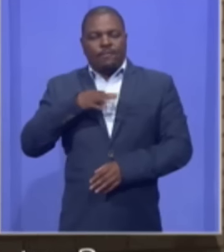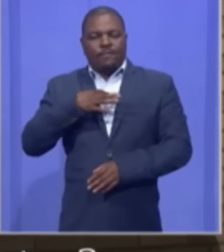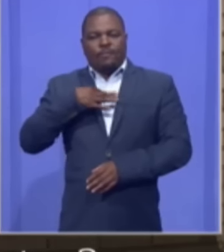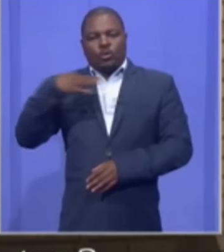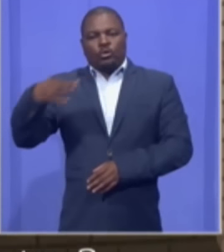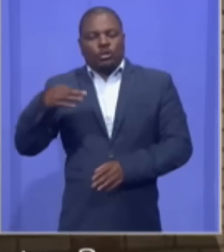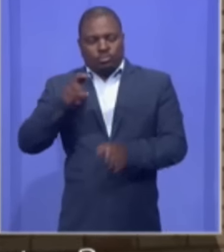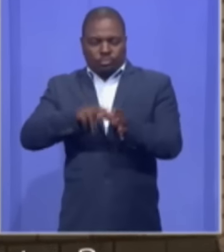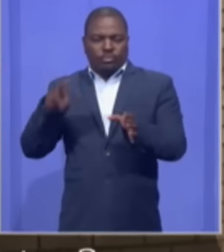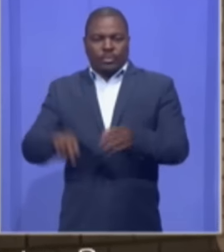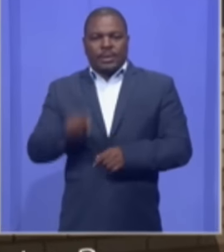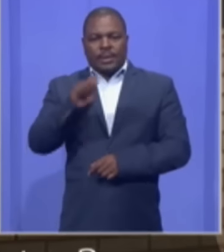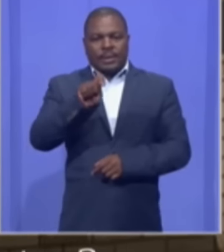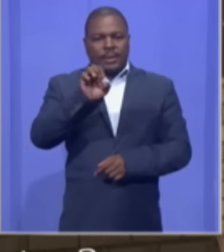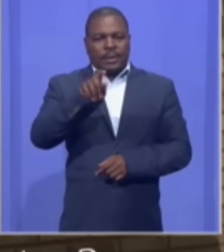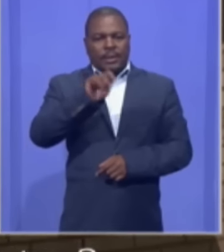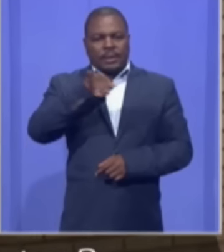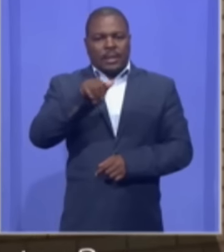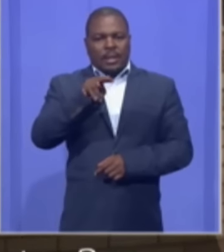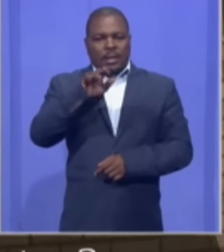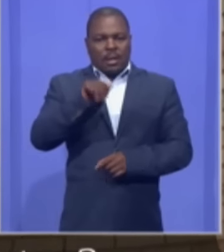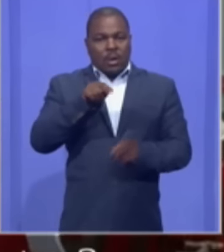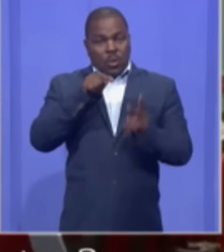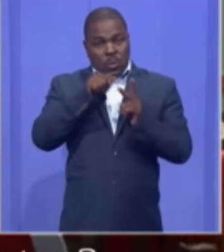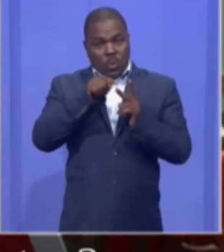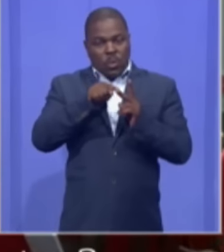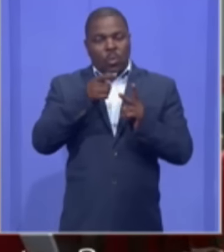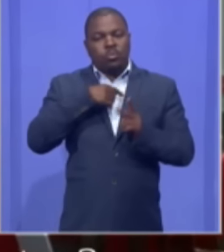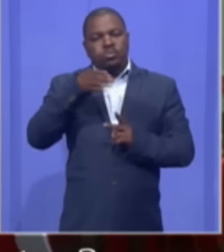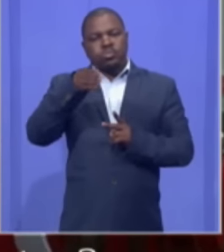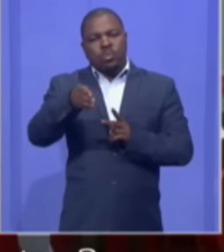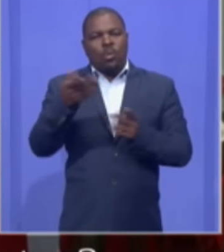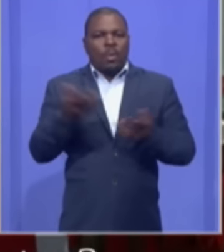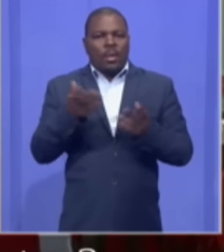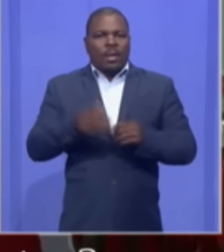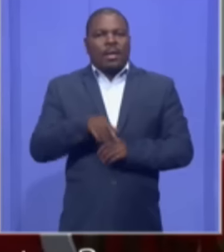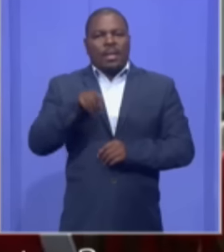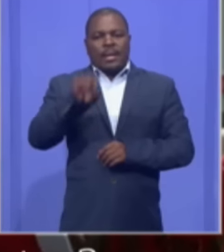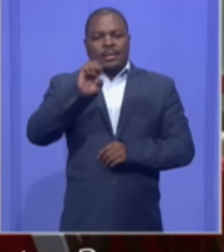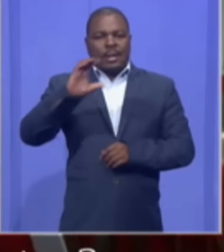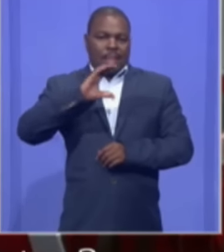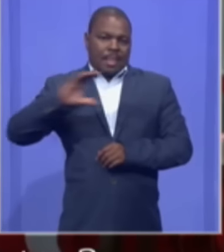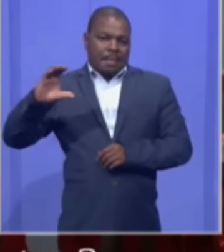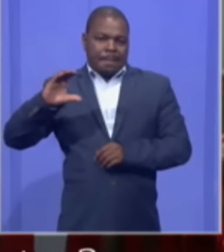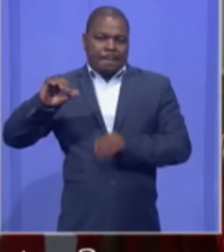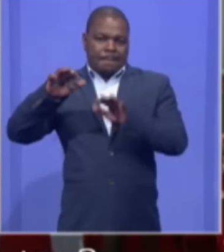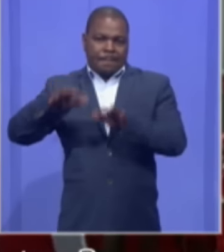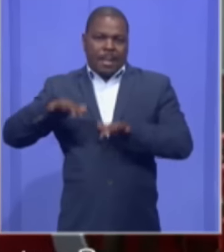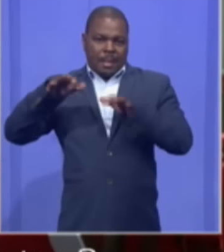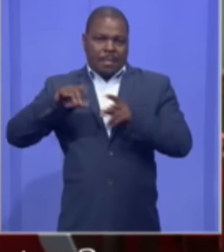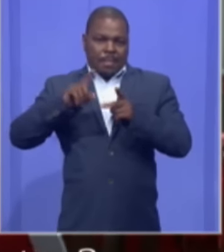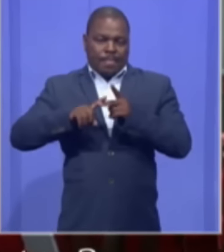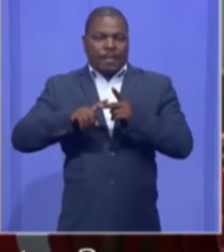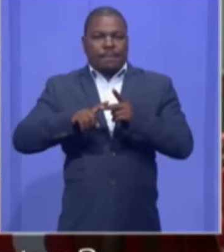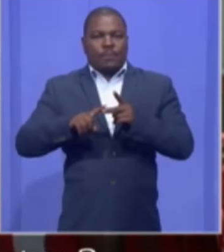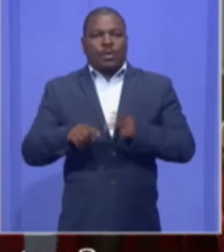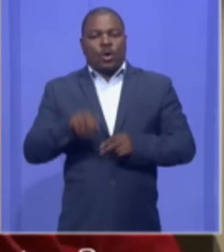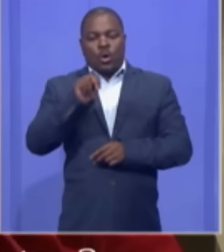e ne e le yena setho sa mokga Lekgotleng la ketso ya molao la Eastern Cape le parlamenteng,